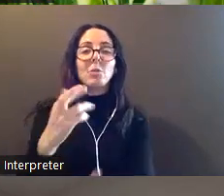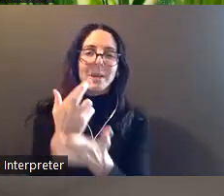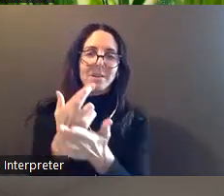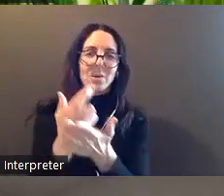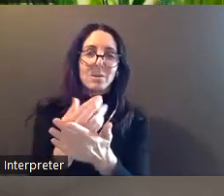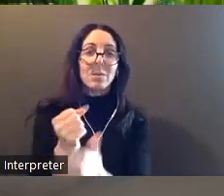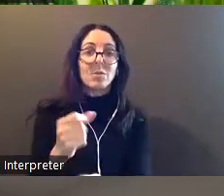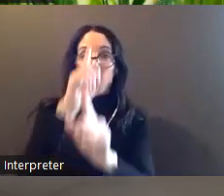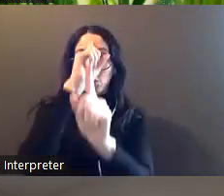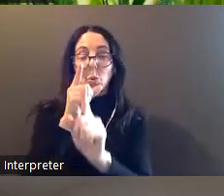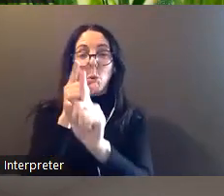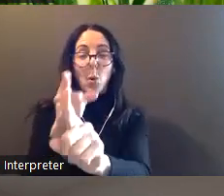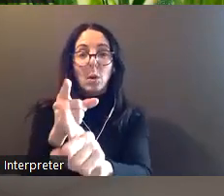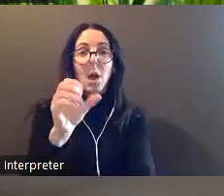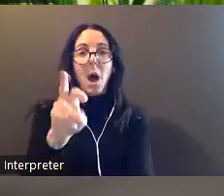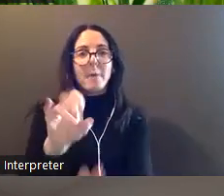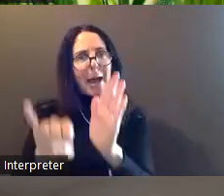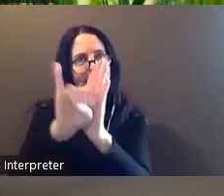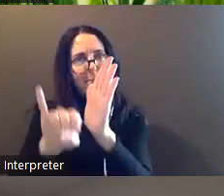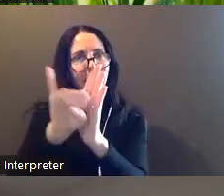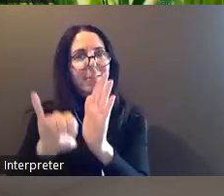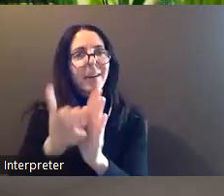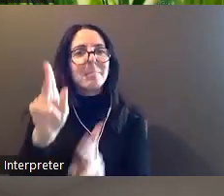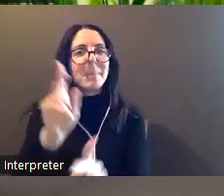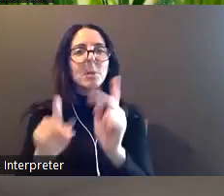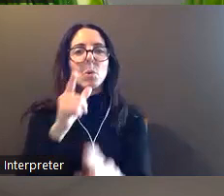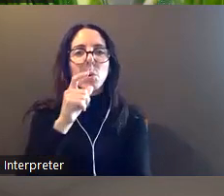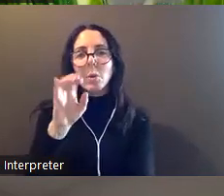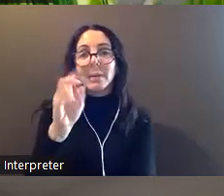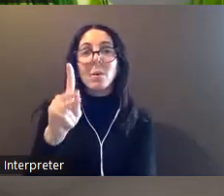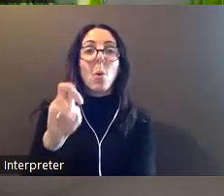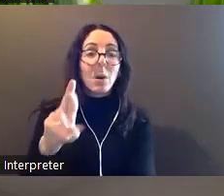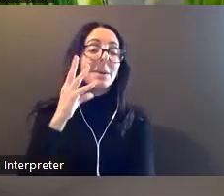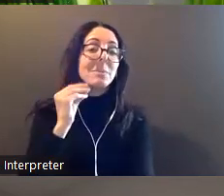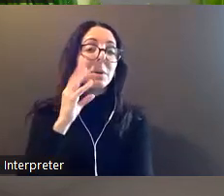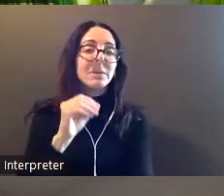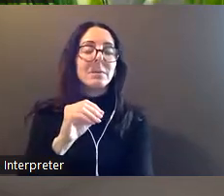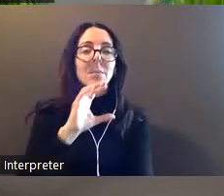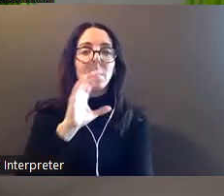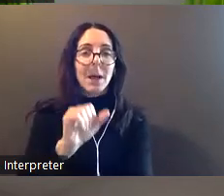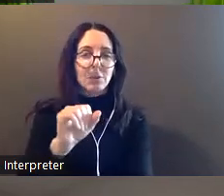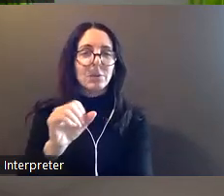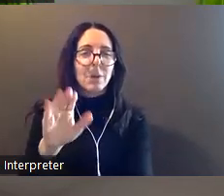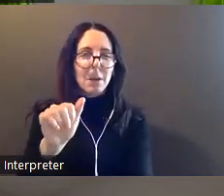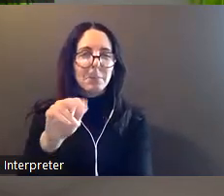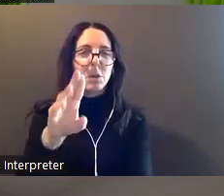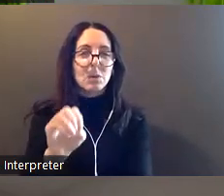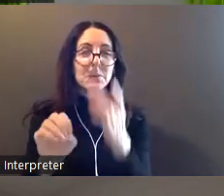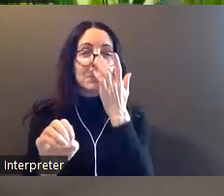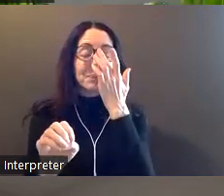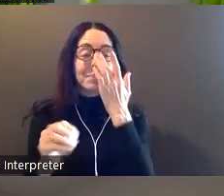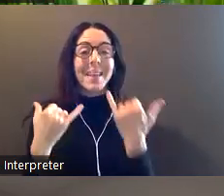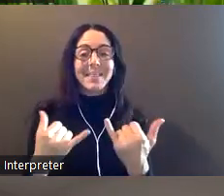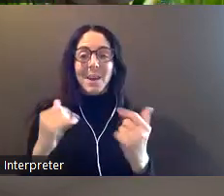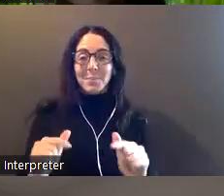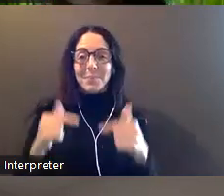achieve our goal of regularly identifying people at risk or experiencing elder abuse. And at that, I'm going to